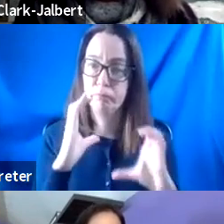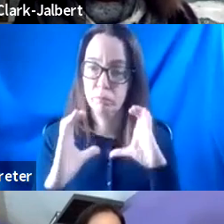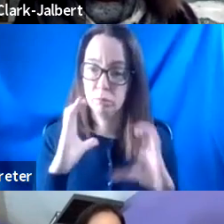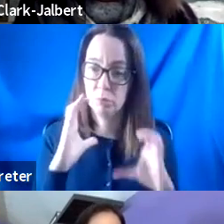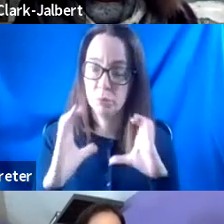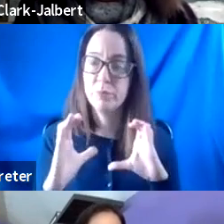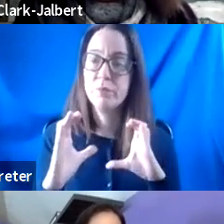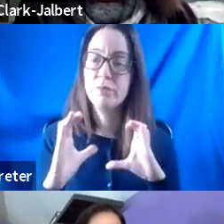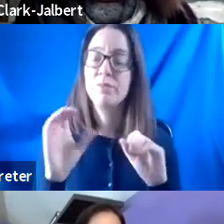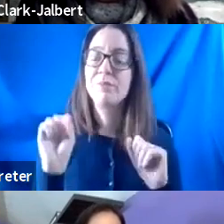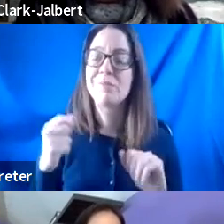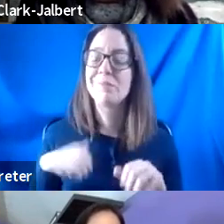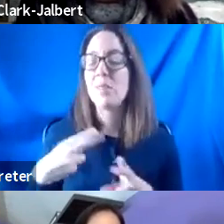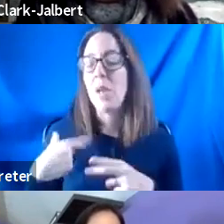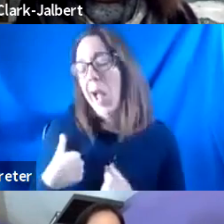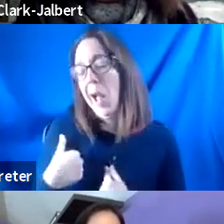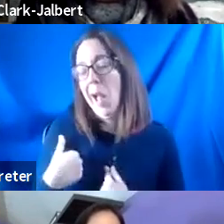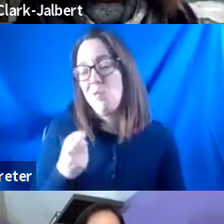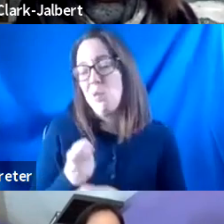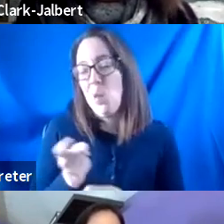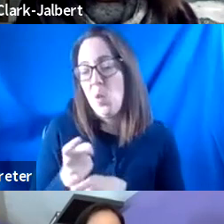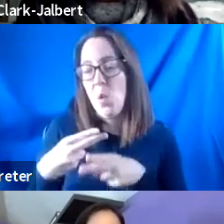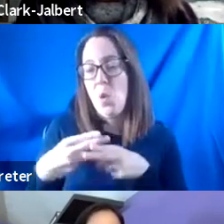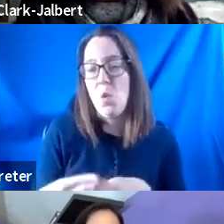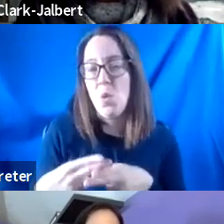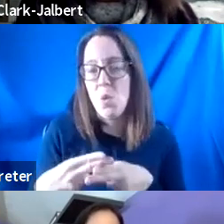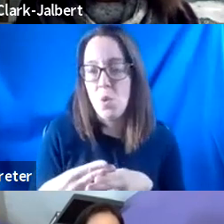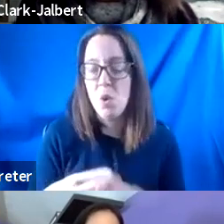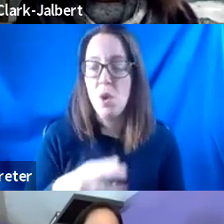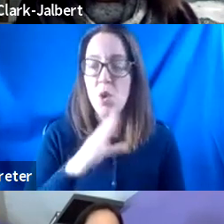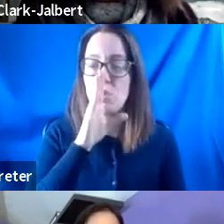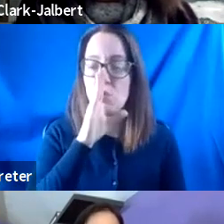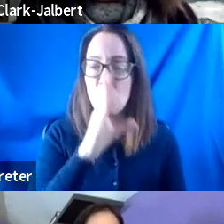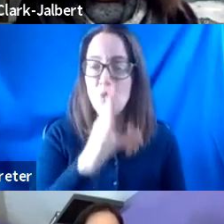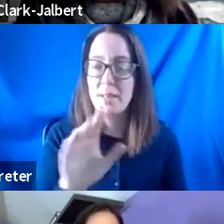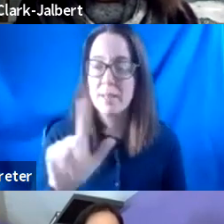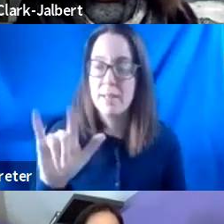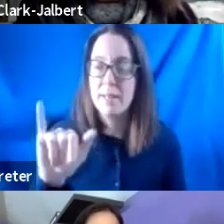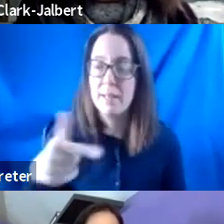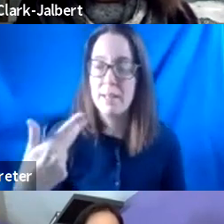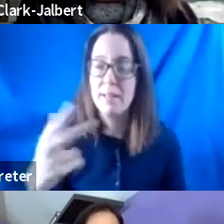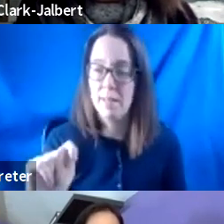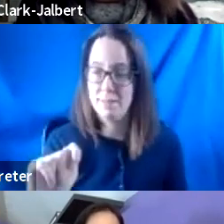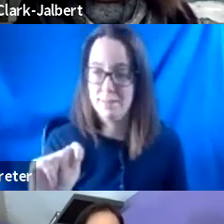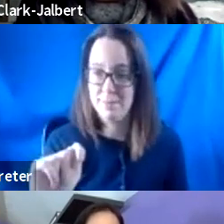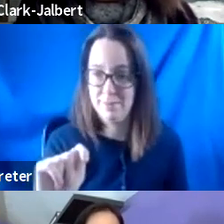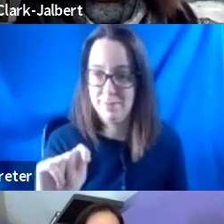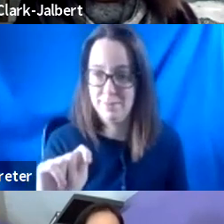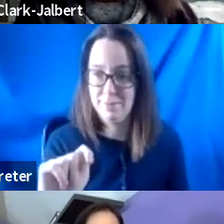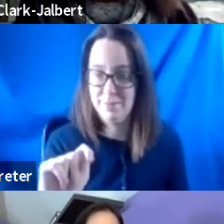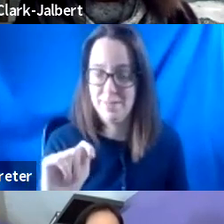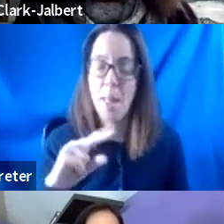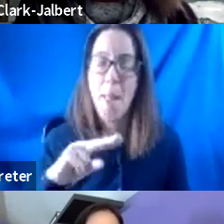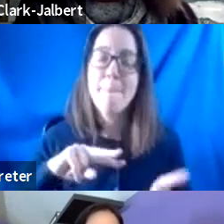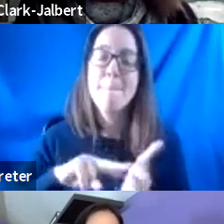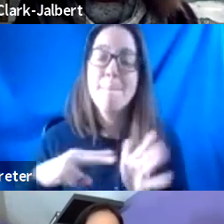Nia and I jokingly refer to as direct light, which means that we are going to